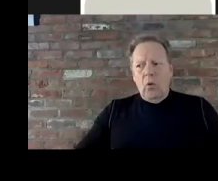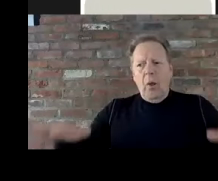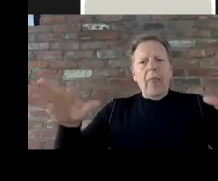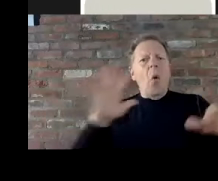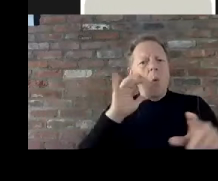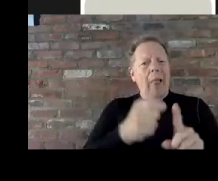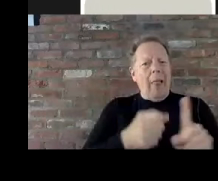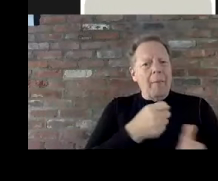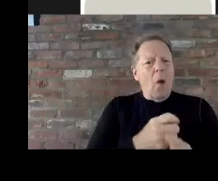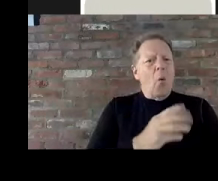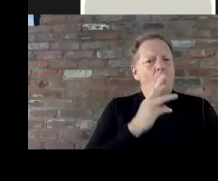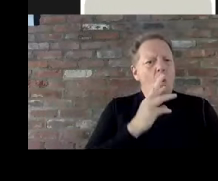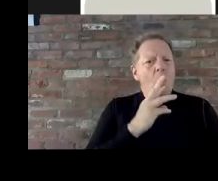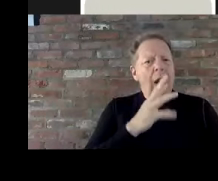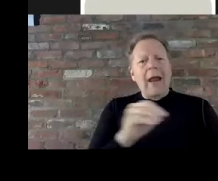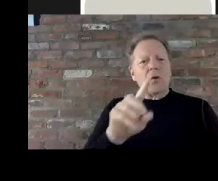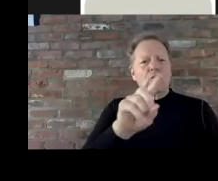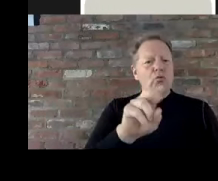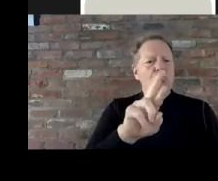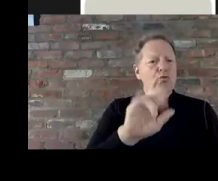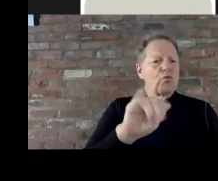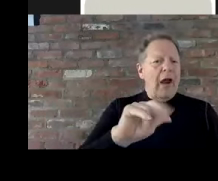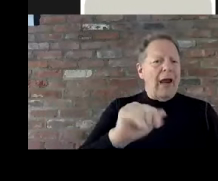well as our drainage systems.